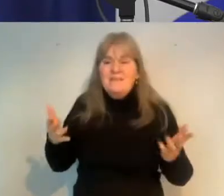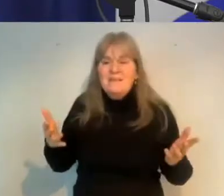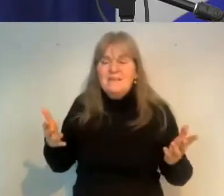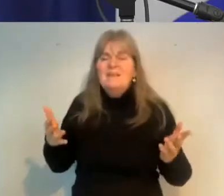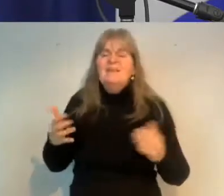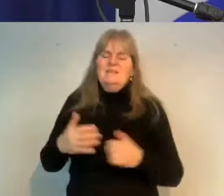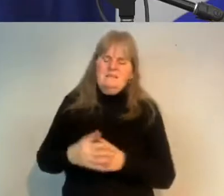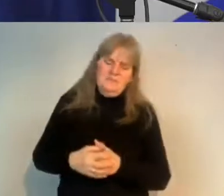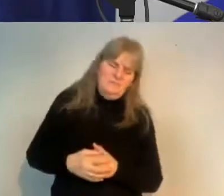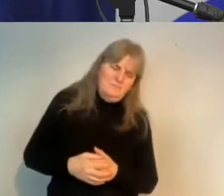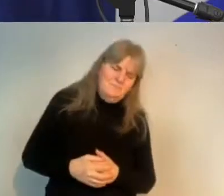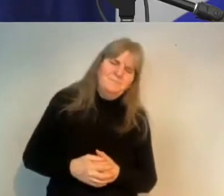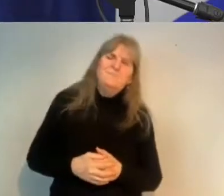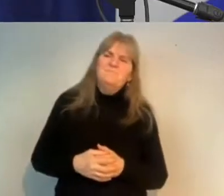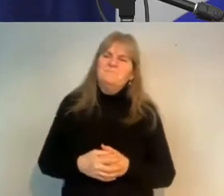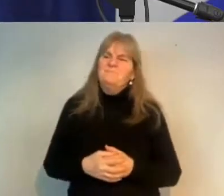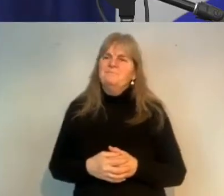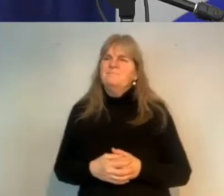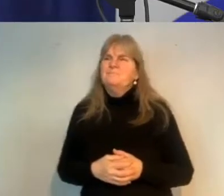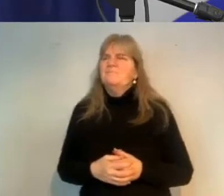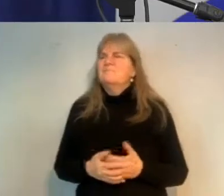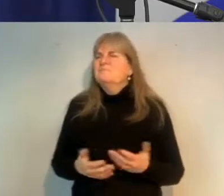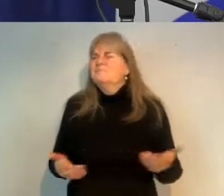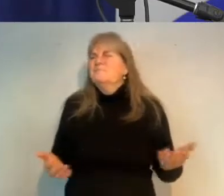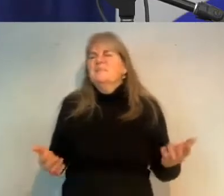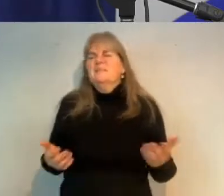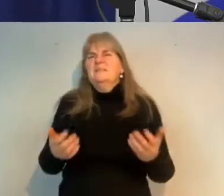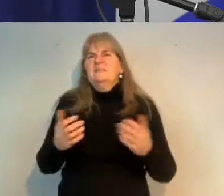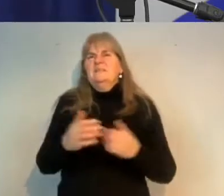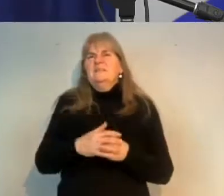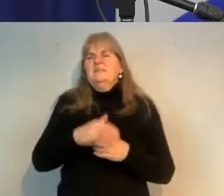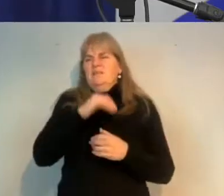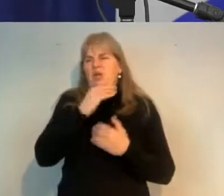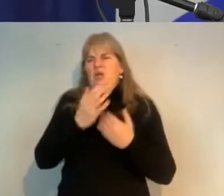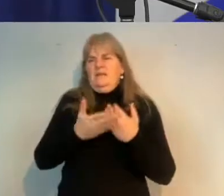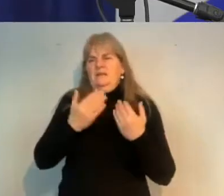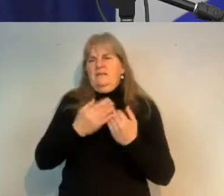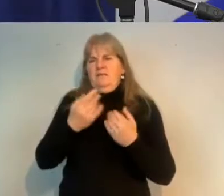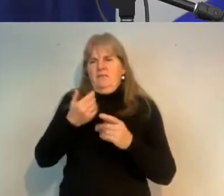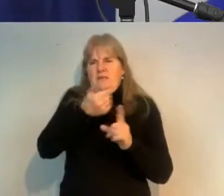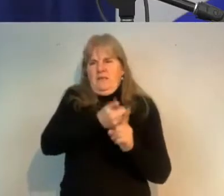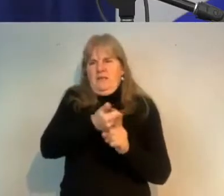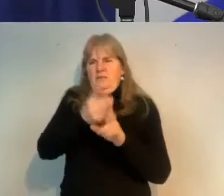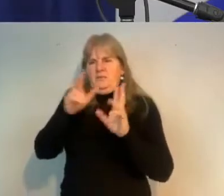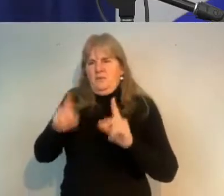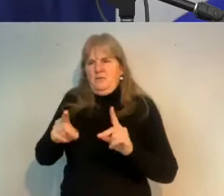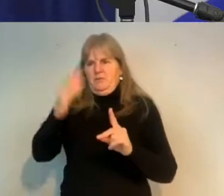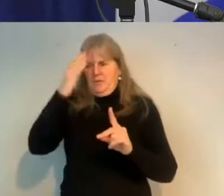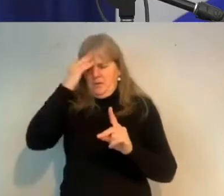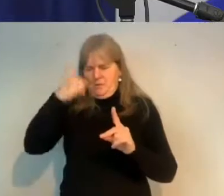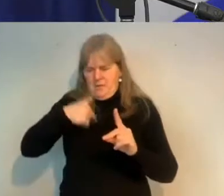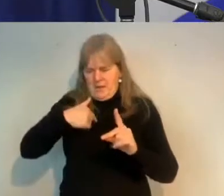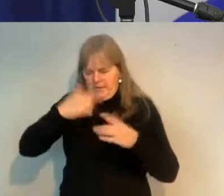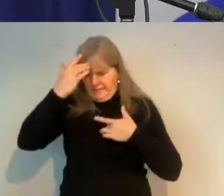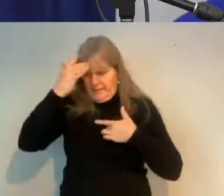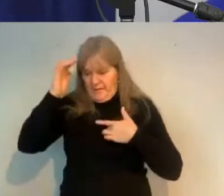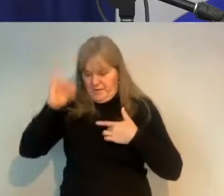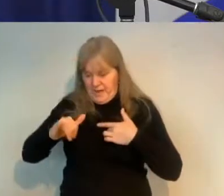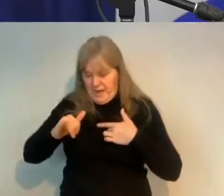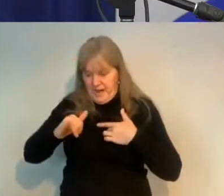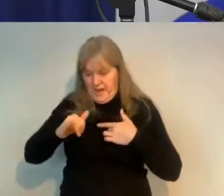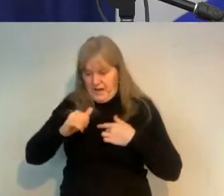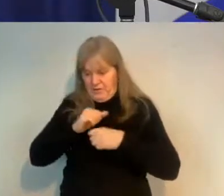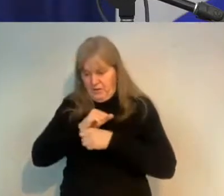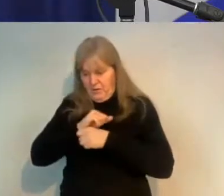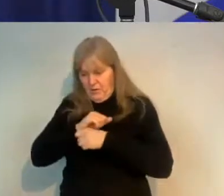So it's not always easy at the individual level to know which symptom is attributable to COVID-19